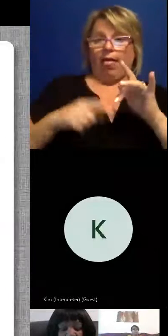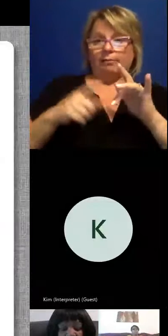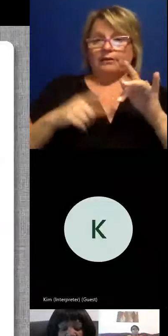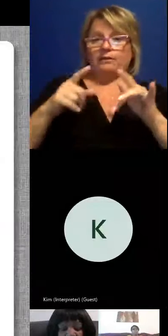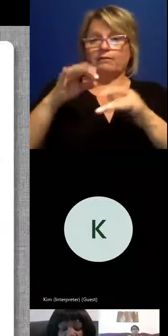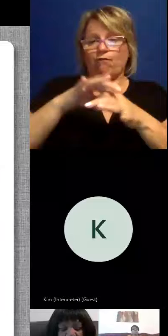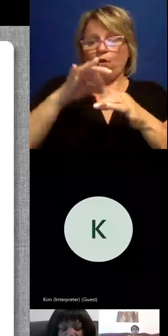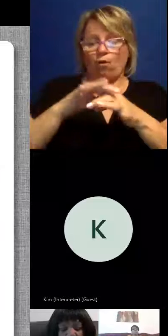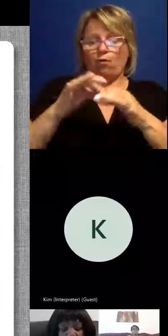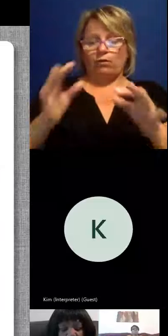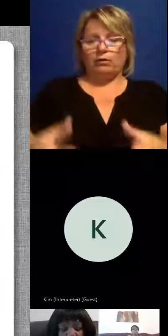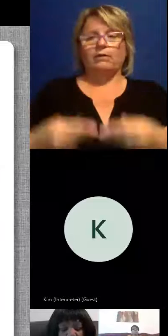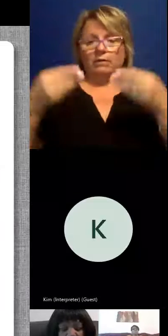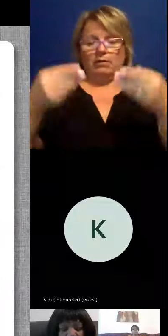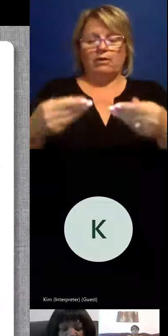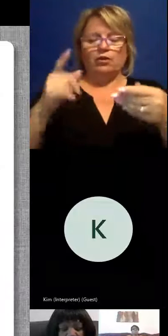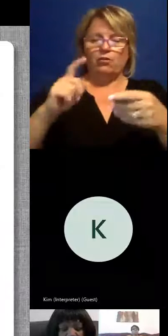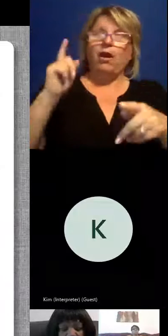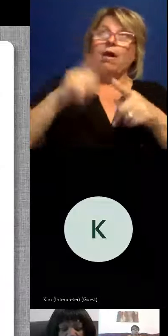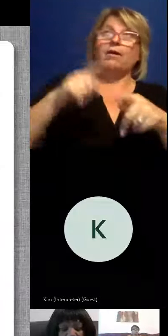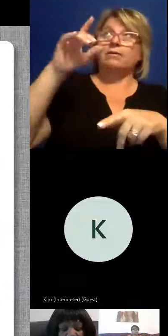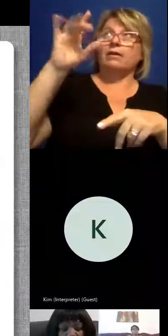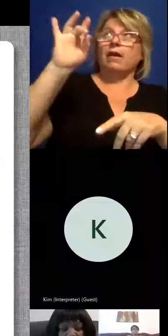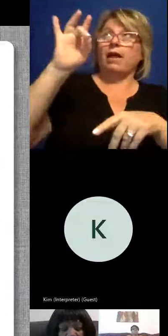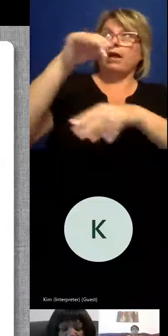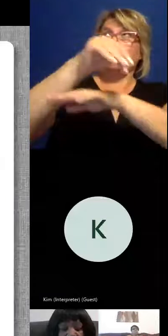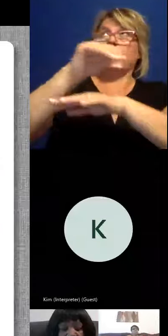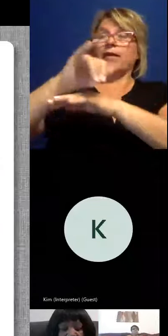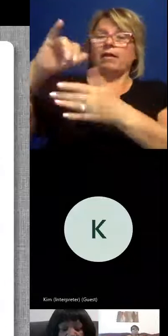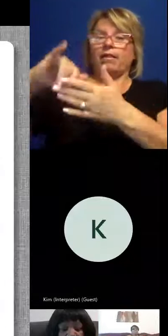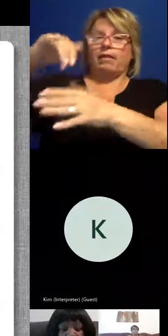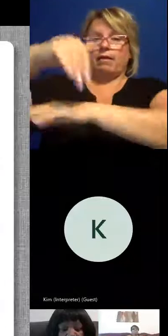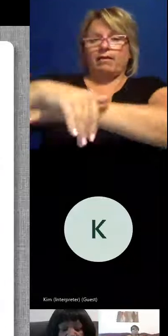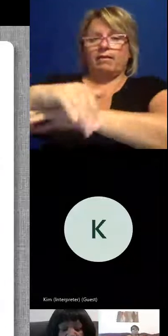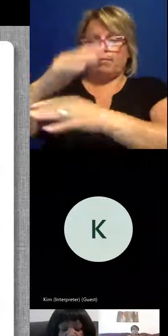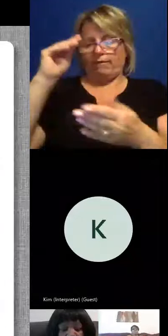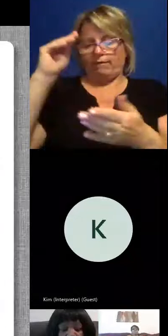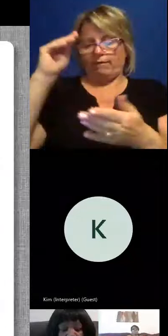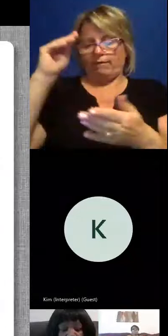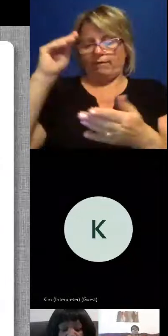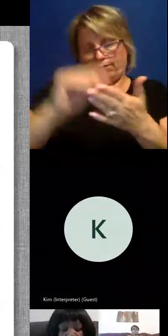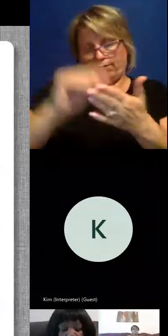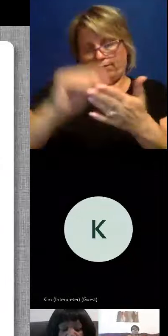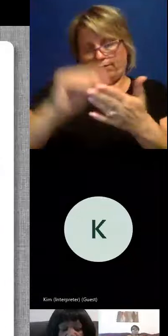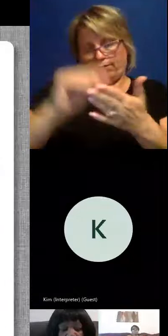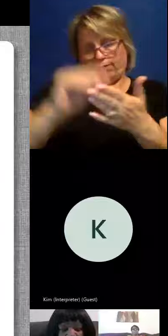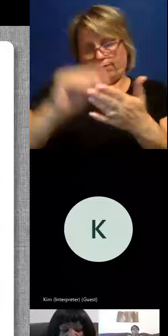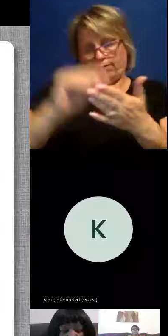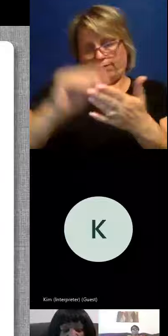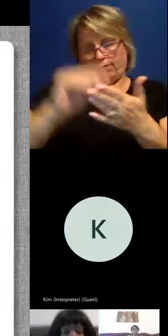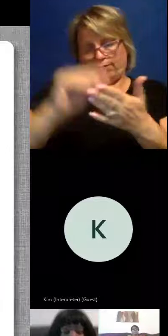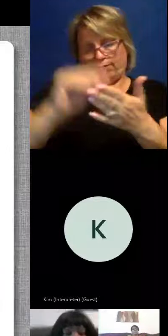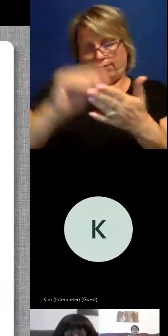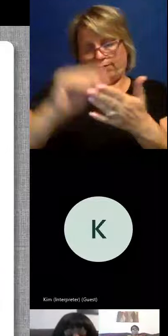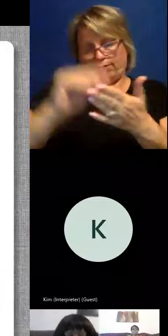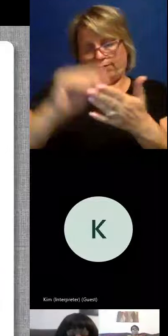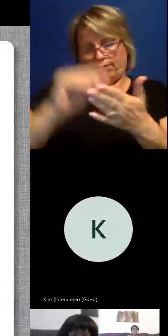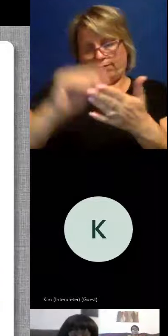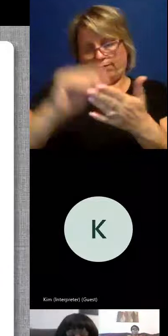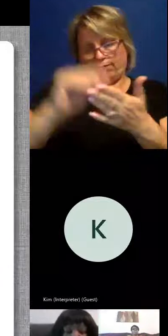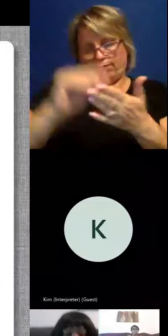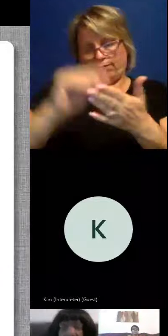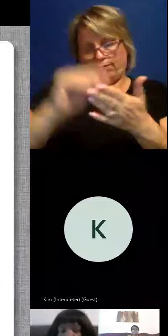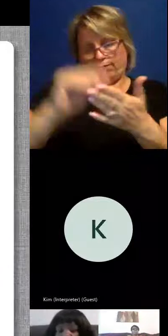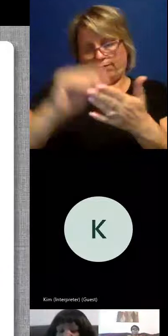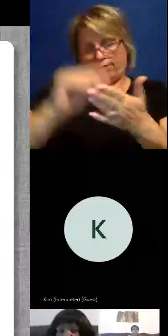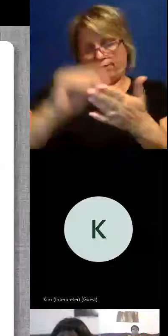you have until 8 p.m. on election day to complete the ballot and return it to the clerk's office. Now